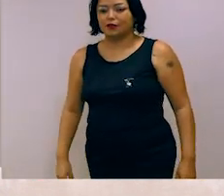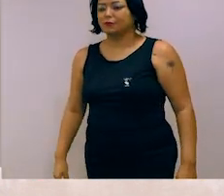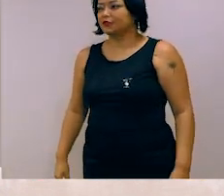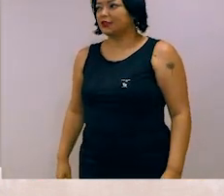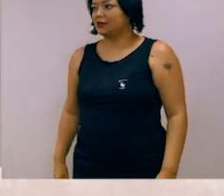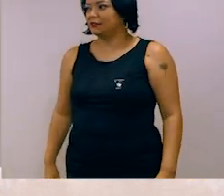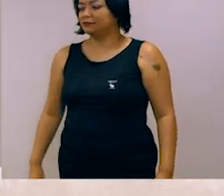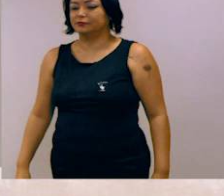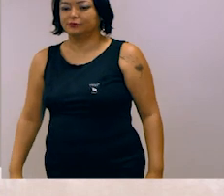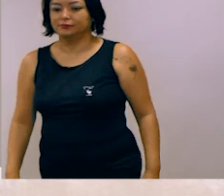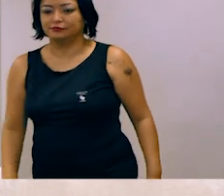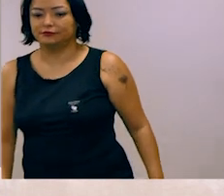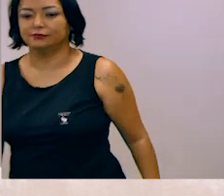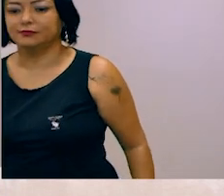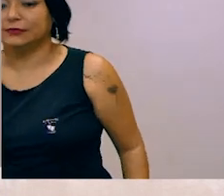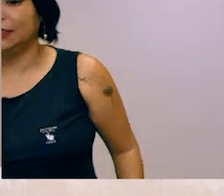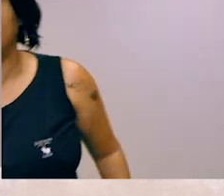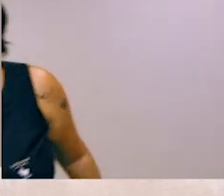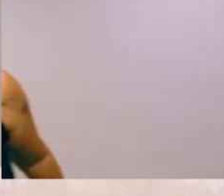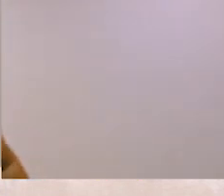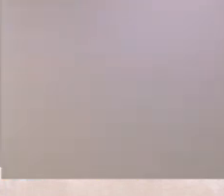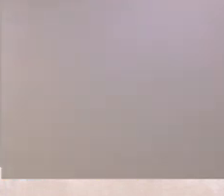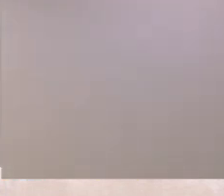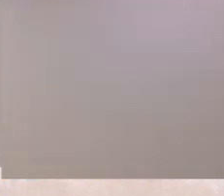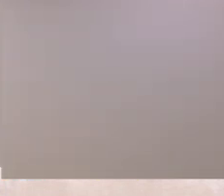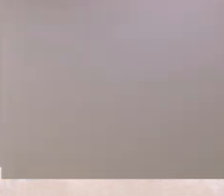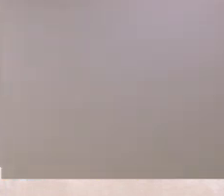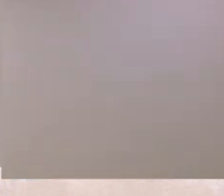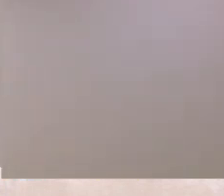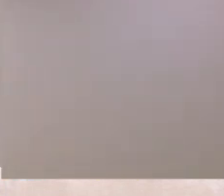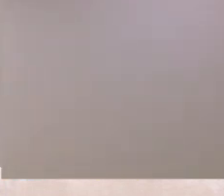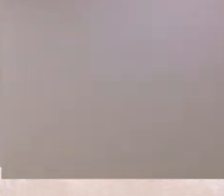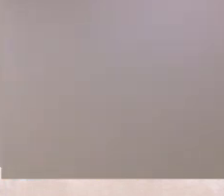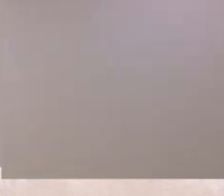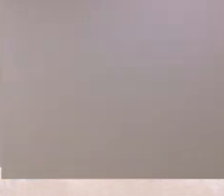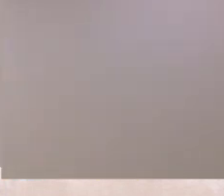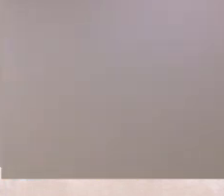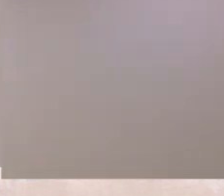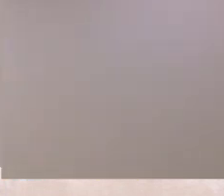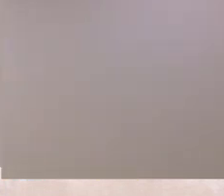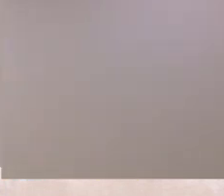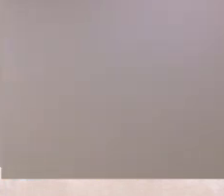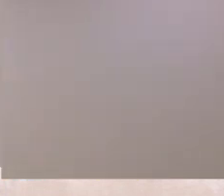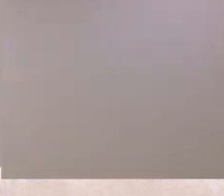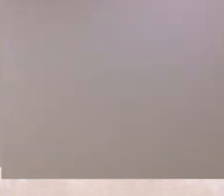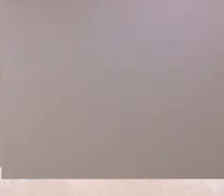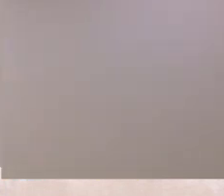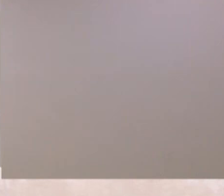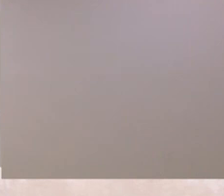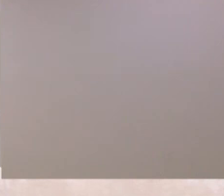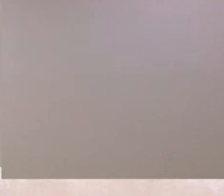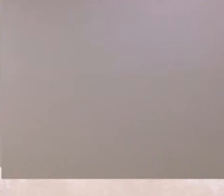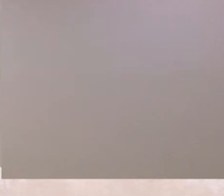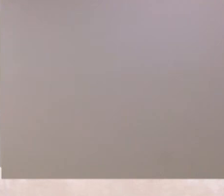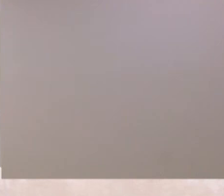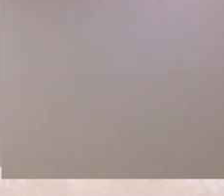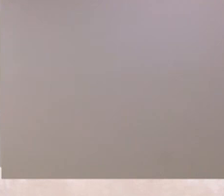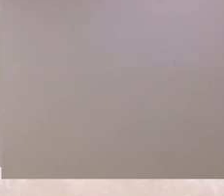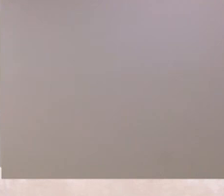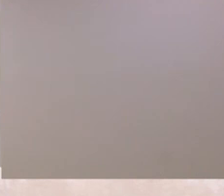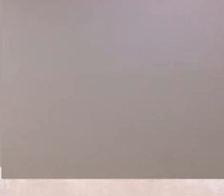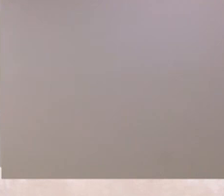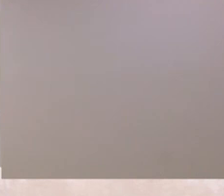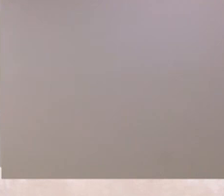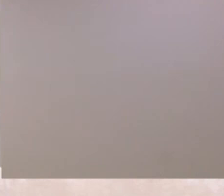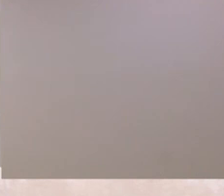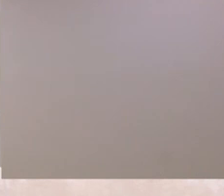managed to explain the whole effect of gender by the other factors in our model. We also can see how central